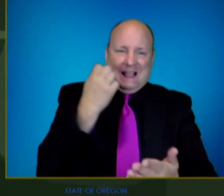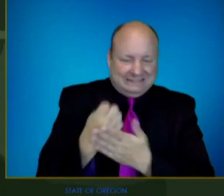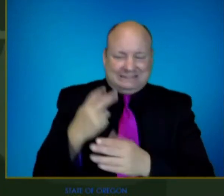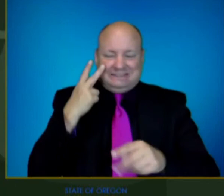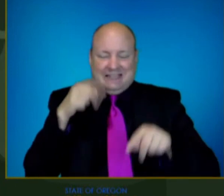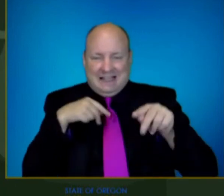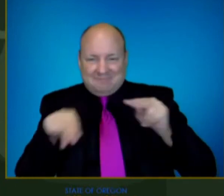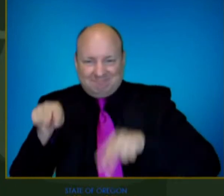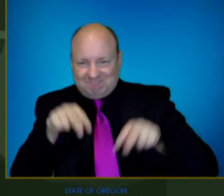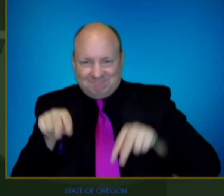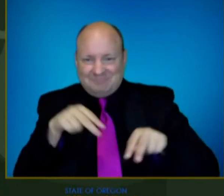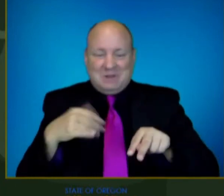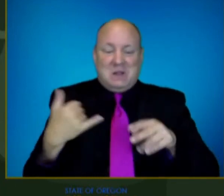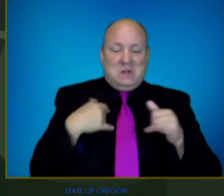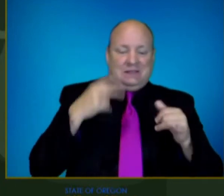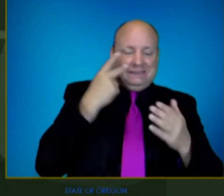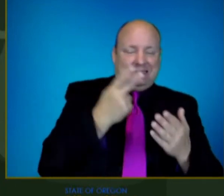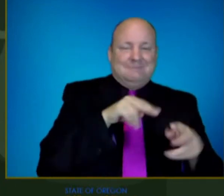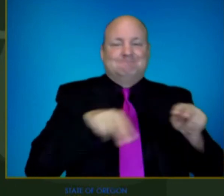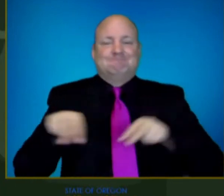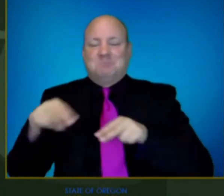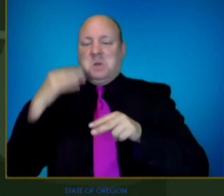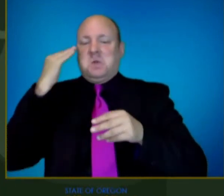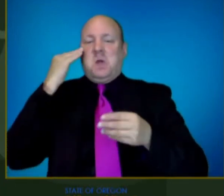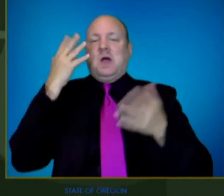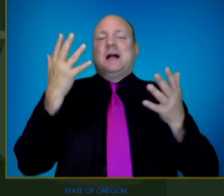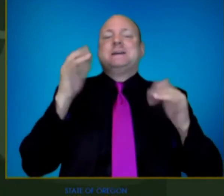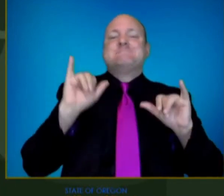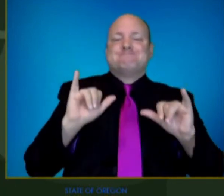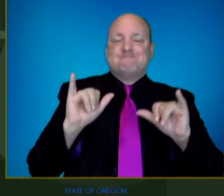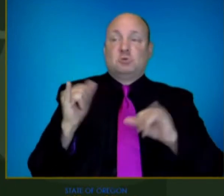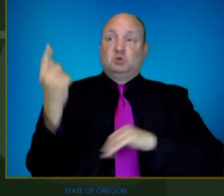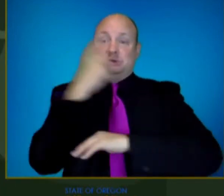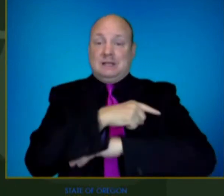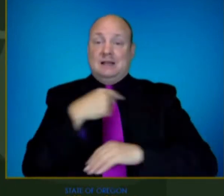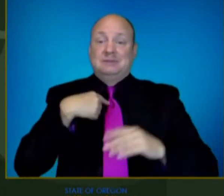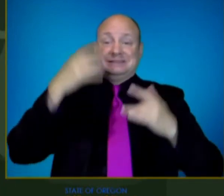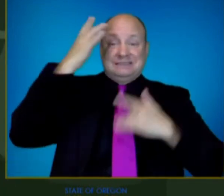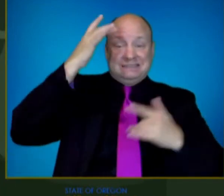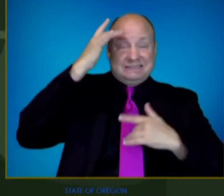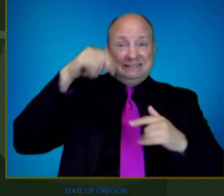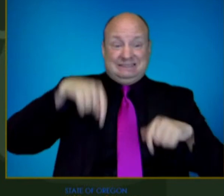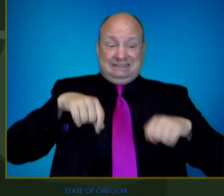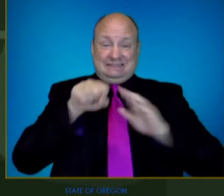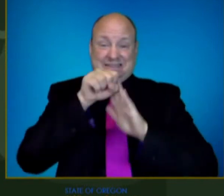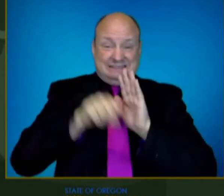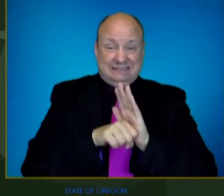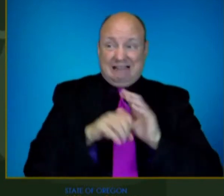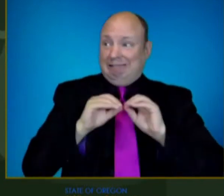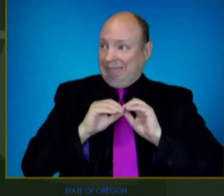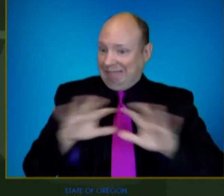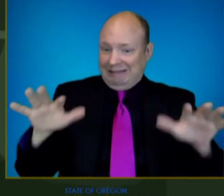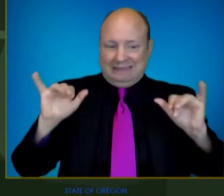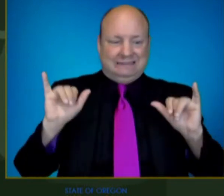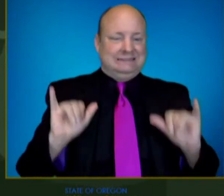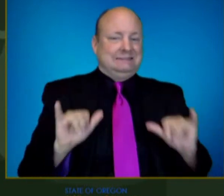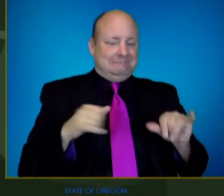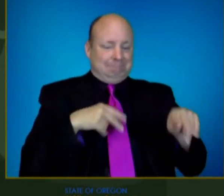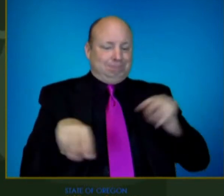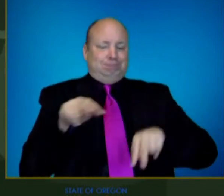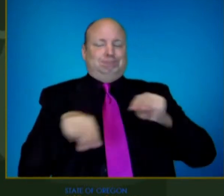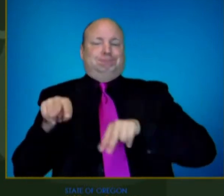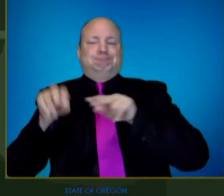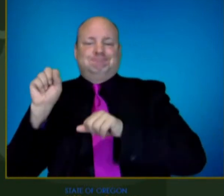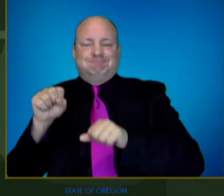where our hospitals are today, with the amount of disease we have in the state, the actions that the governor is taking are being characterized by some as